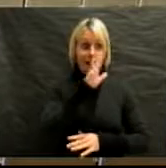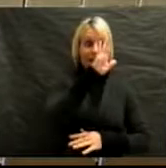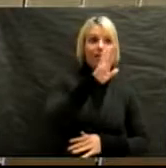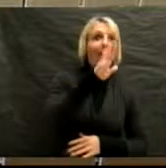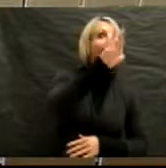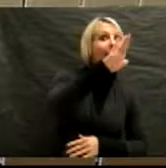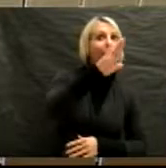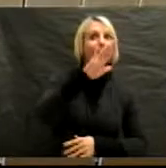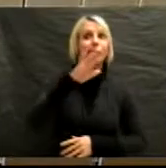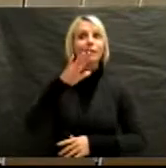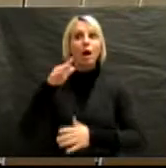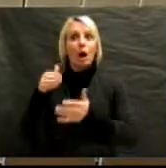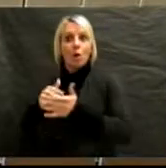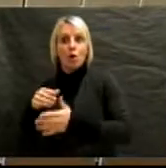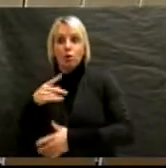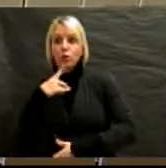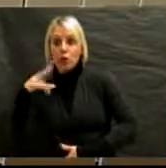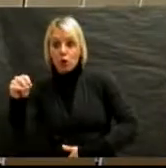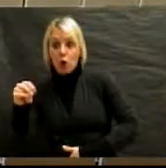do a roll call?